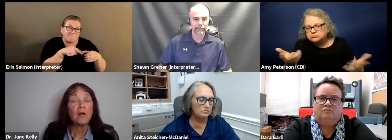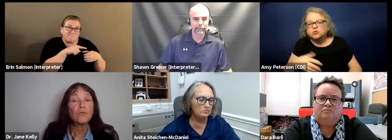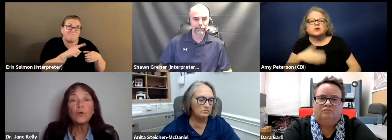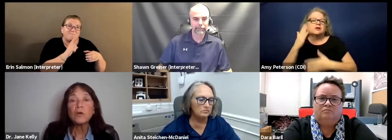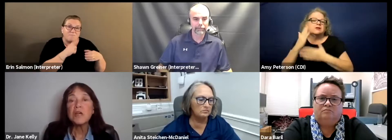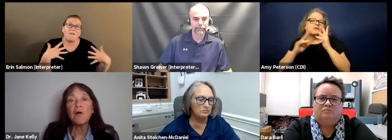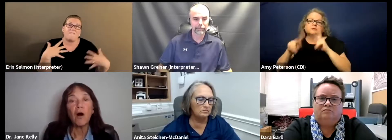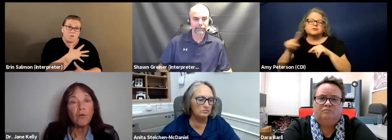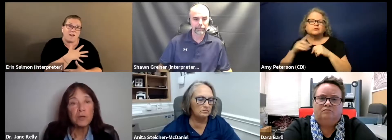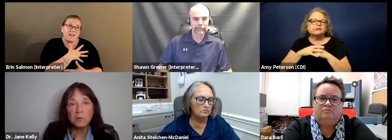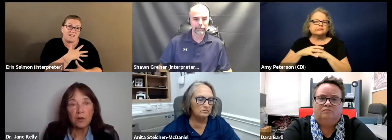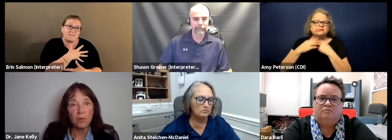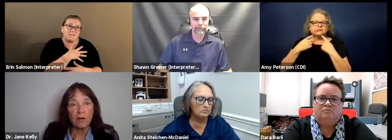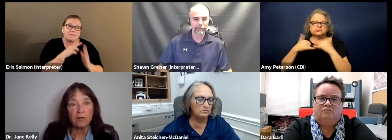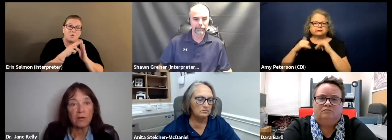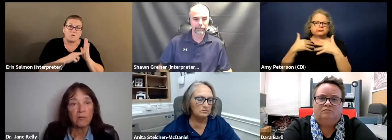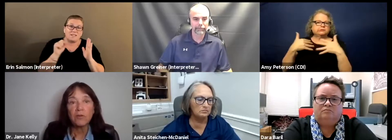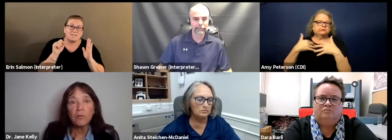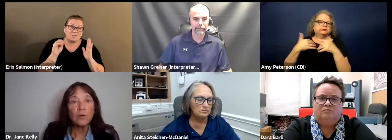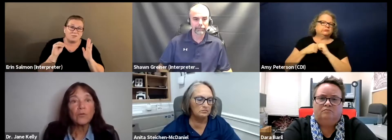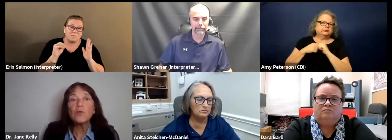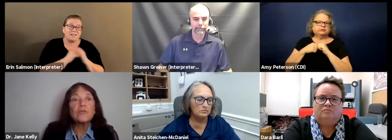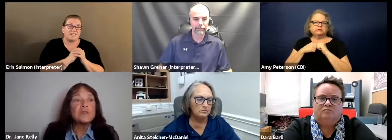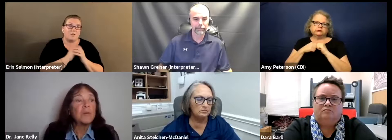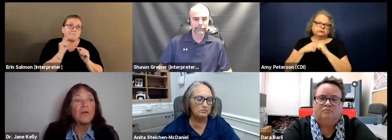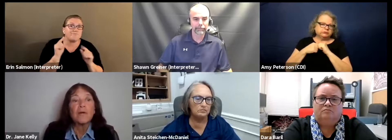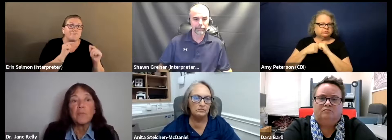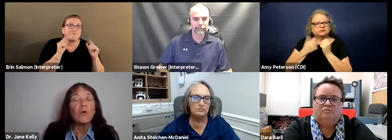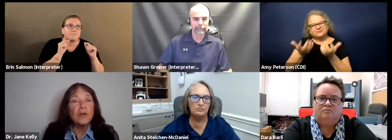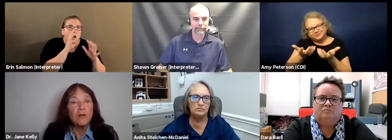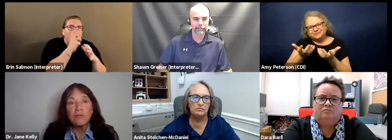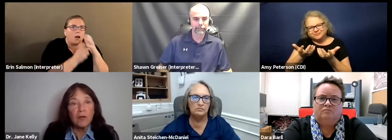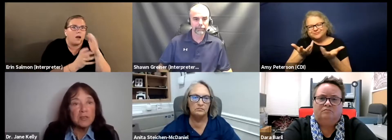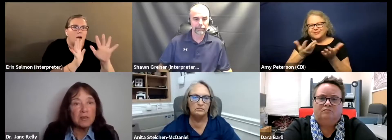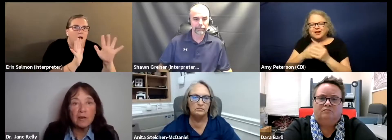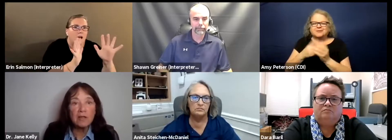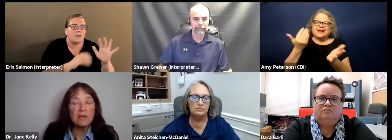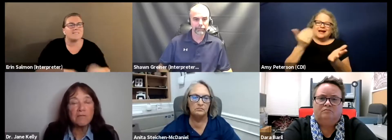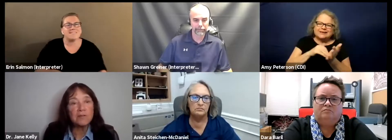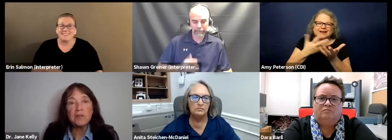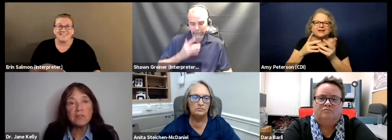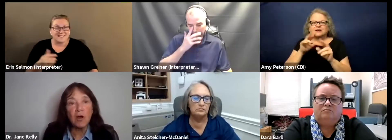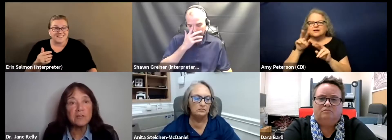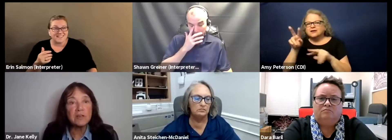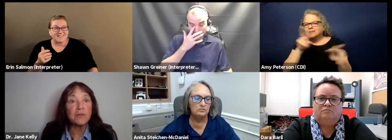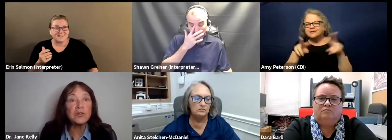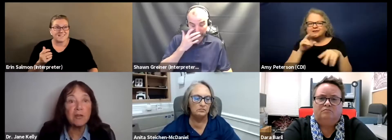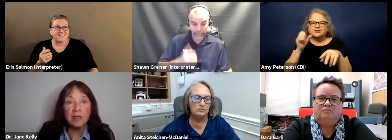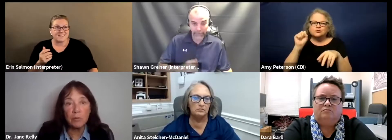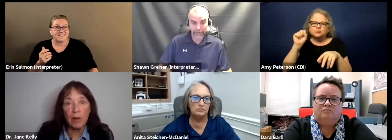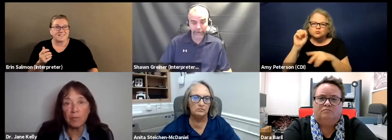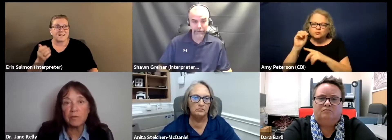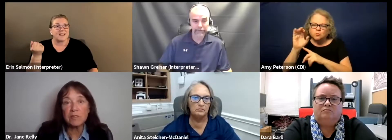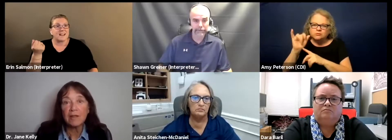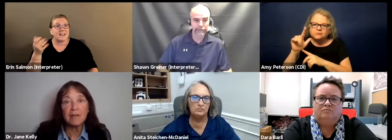spread. Rumors have always been around. But there were rumors about polio virus in the 1950s causing